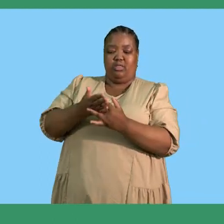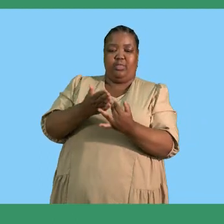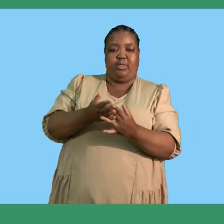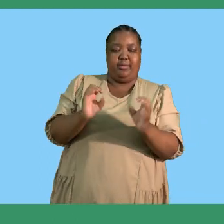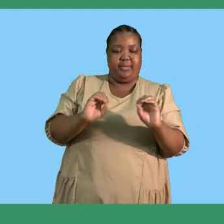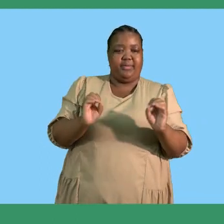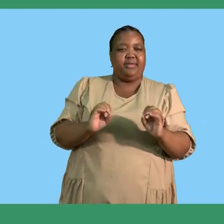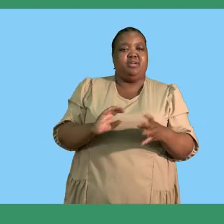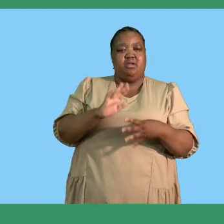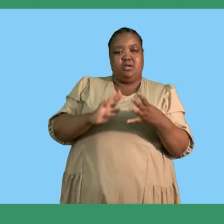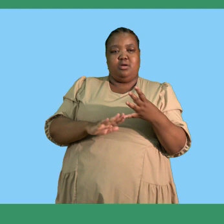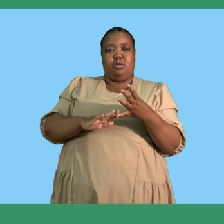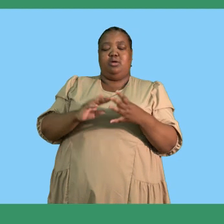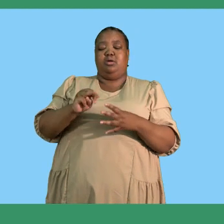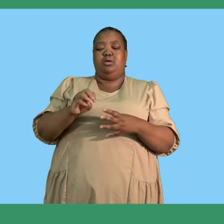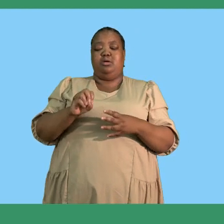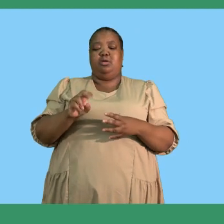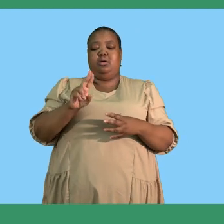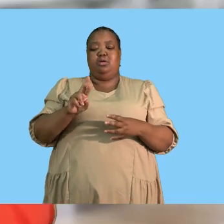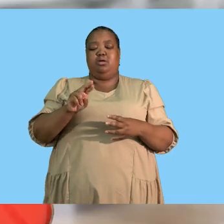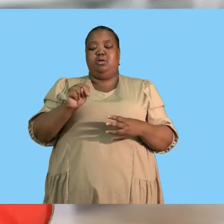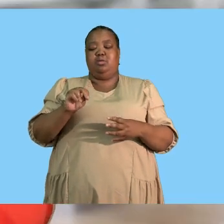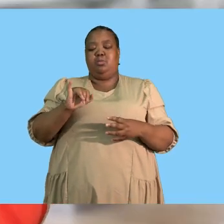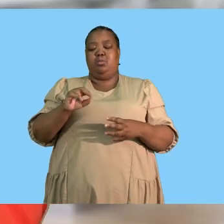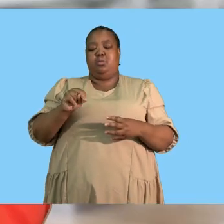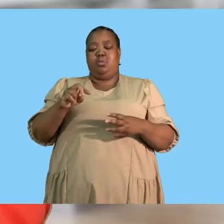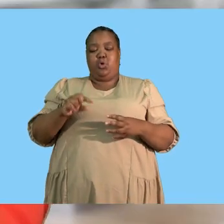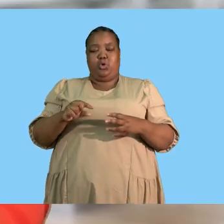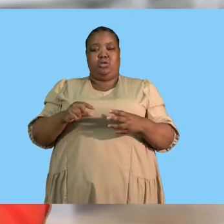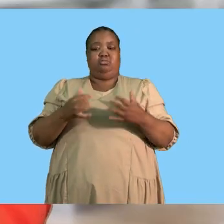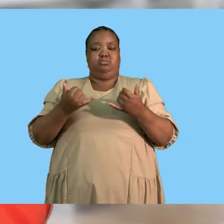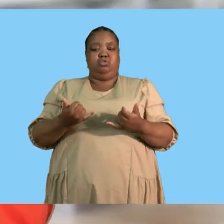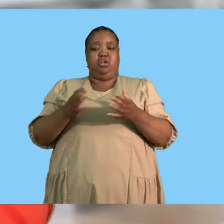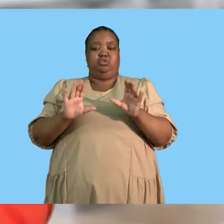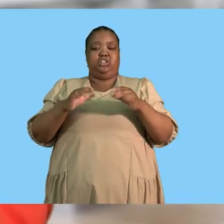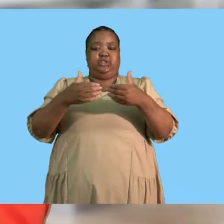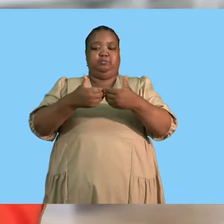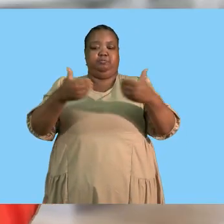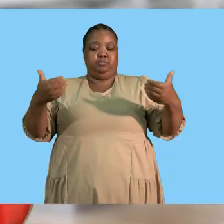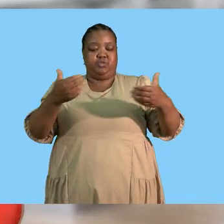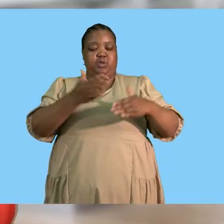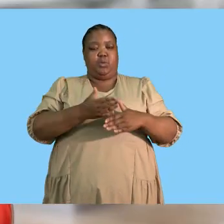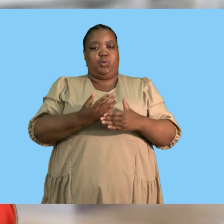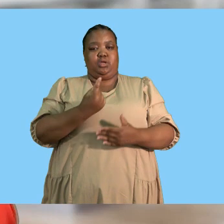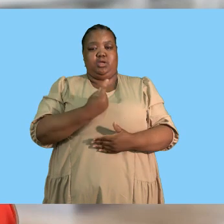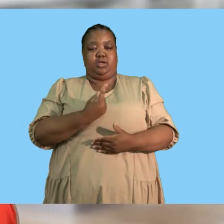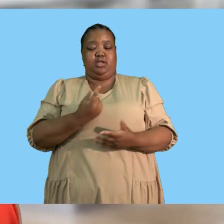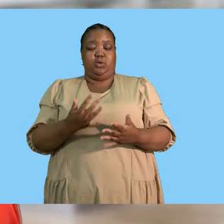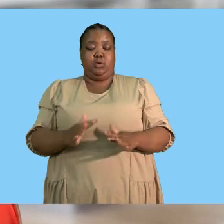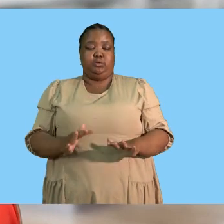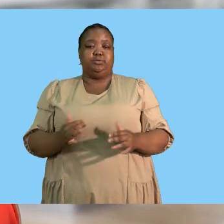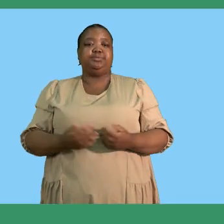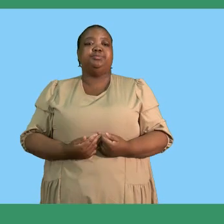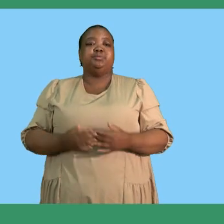the end of the task. So we then have to adjourn and start working alone. Now let's move